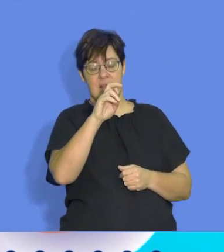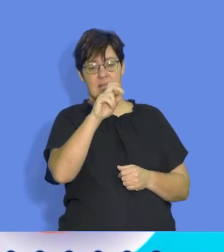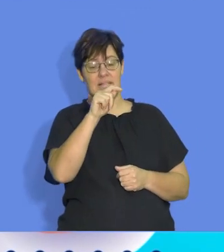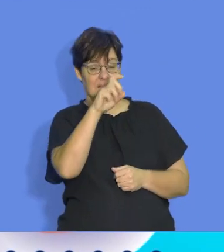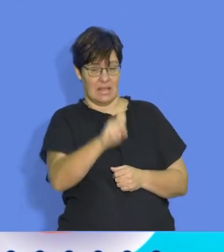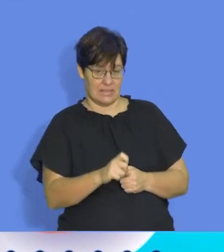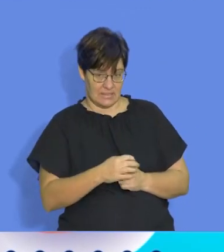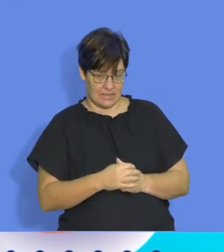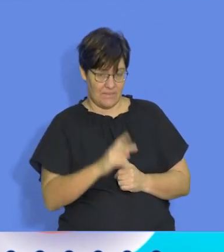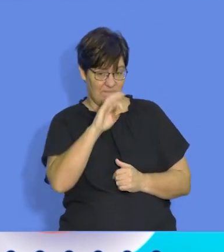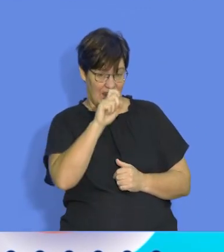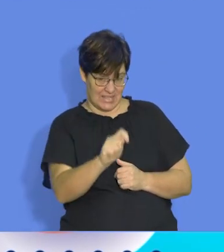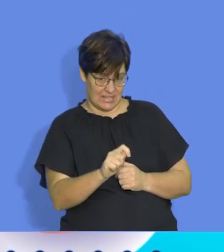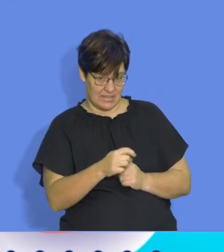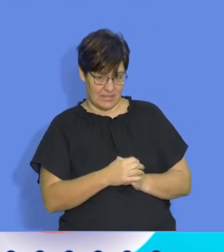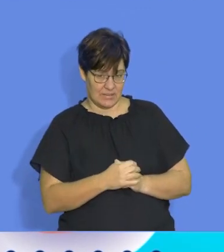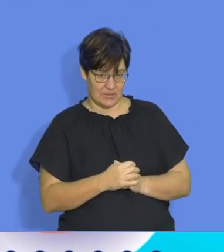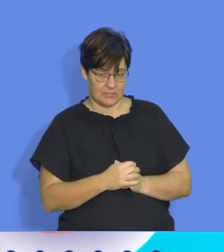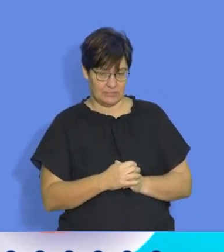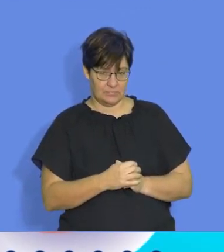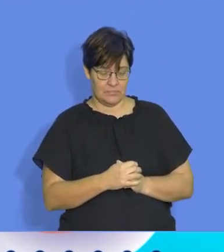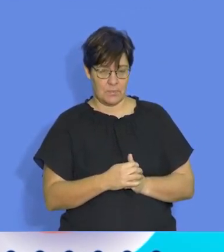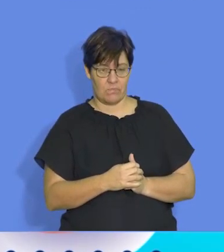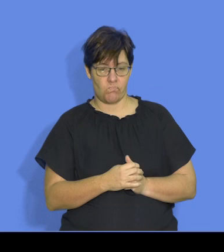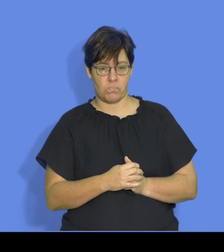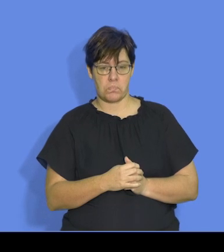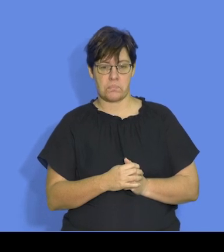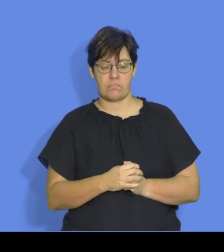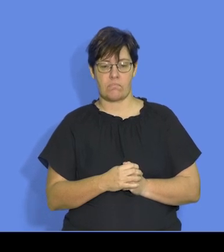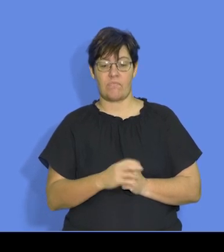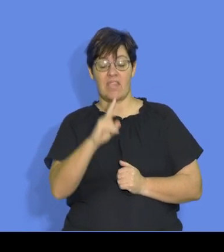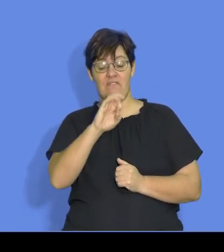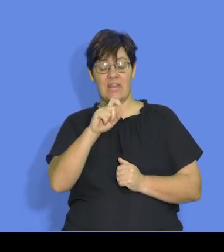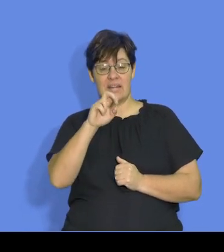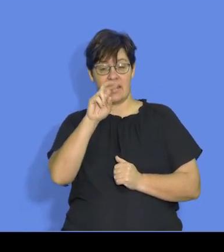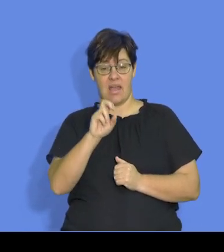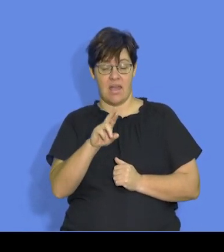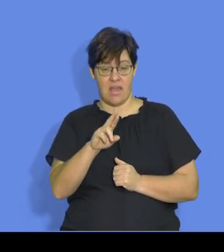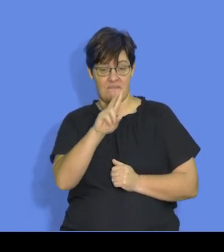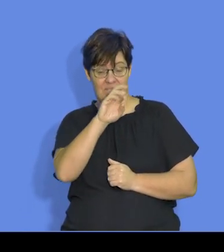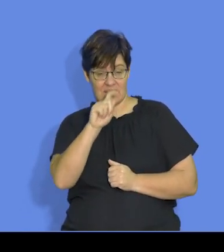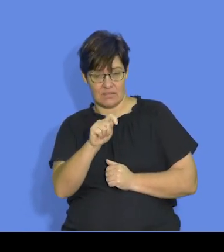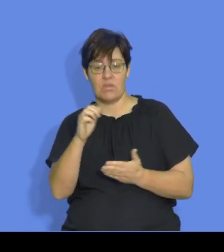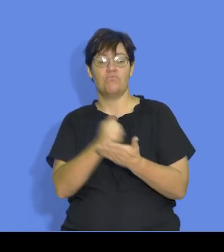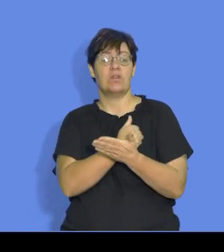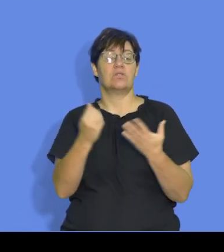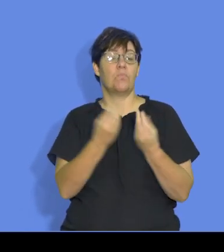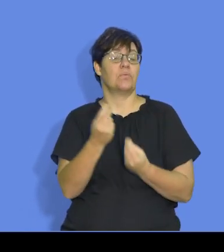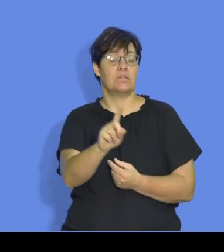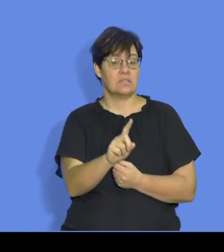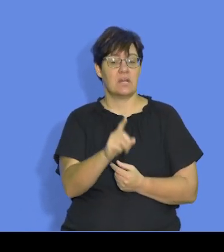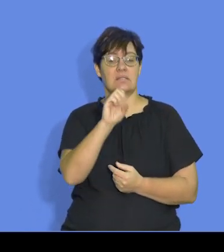you're called a VAT vendor. Okay, and if you're a VAT vendor, then you are registered with